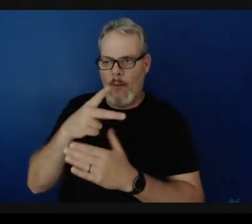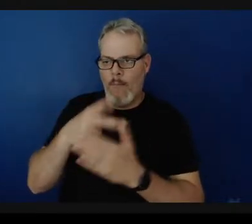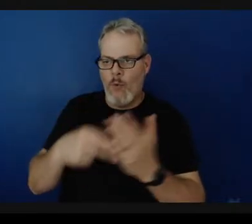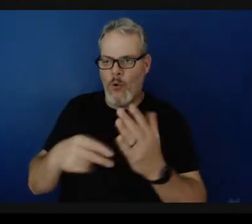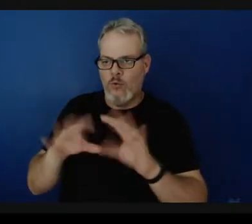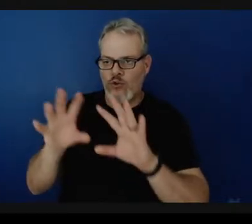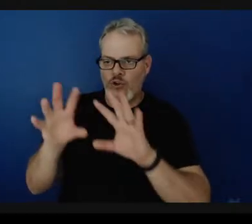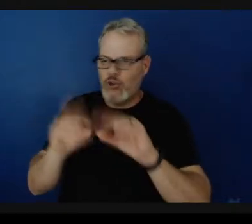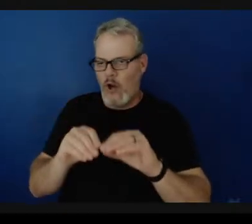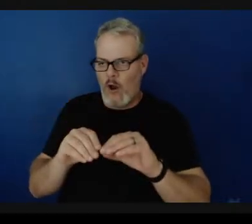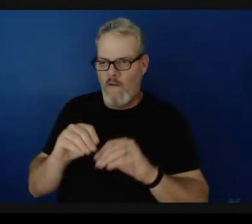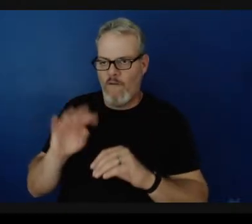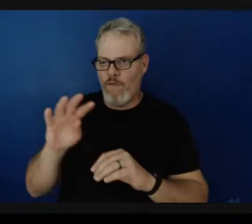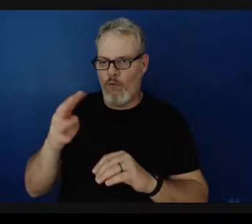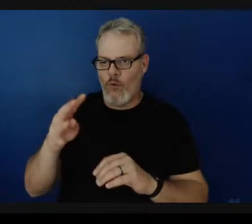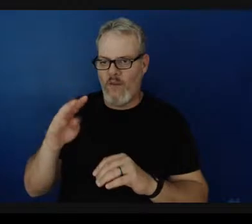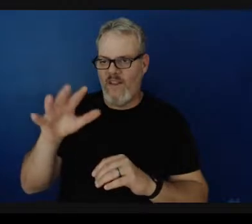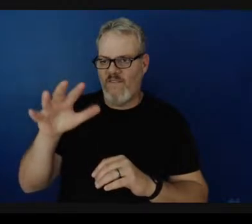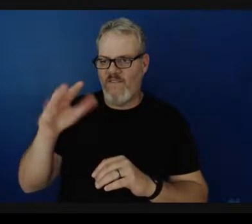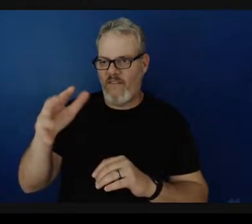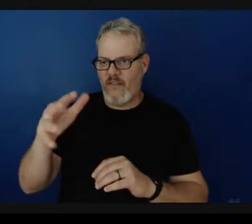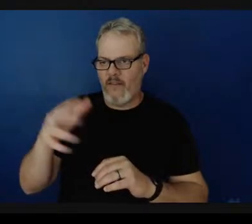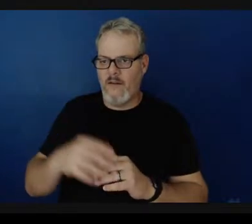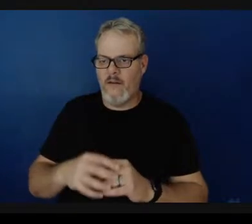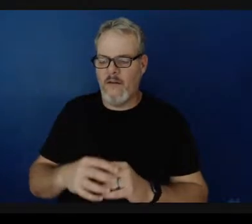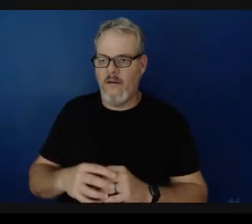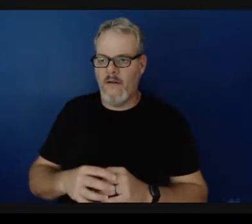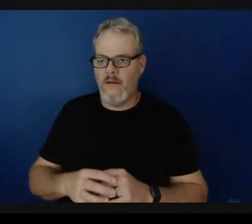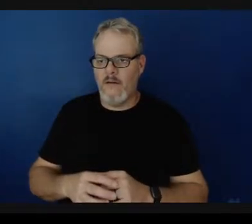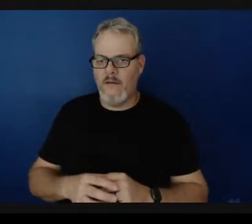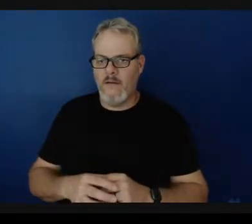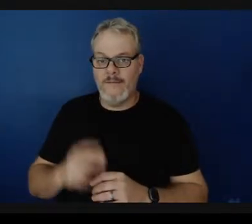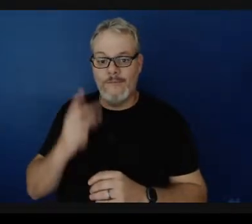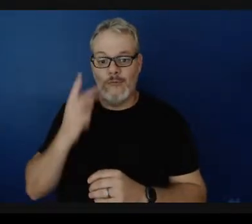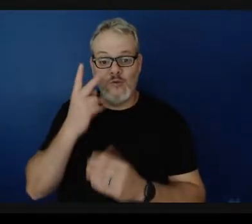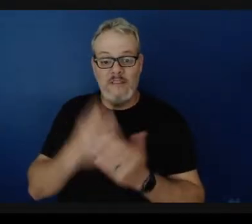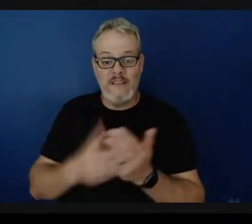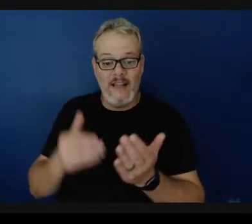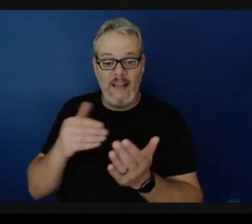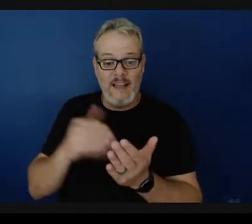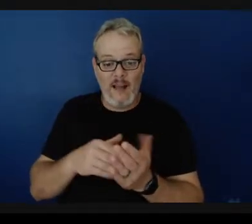little bit more detail. We can come back here. Let's show you this in a little more detail.